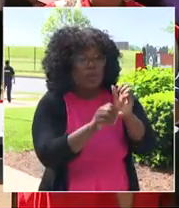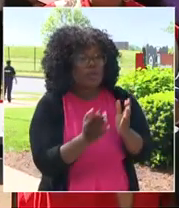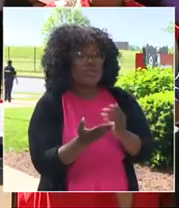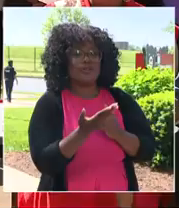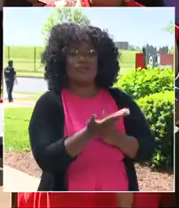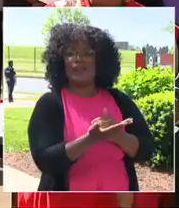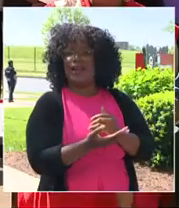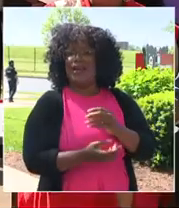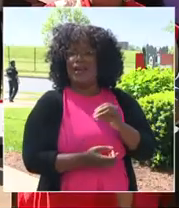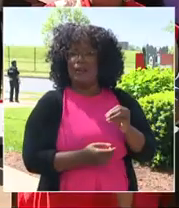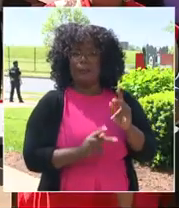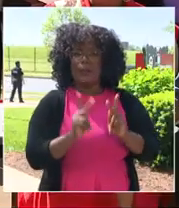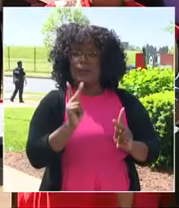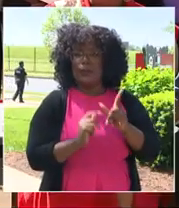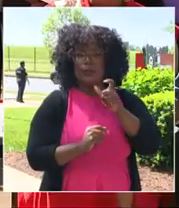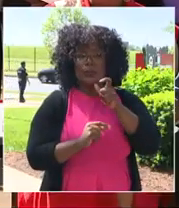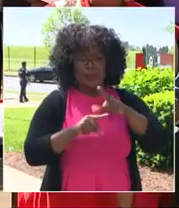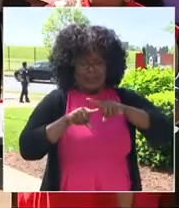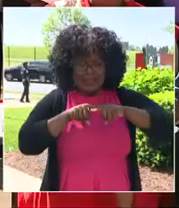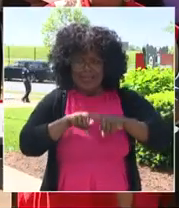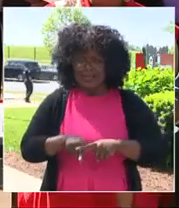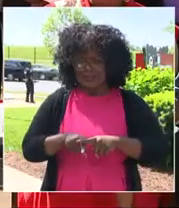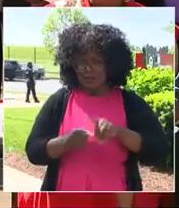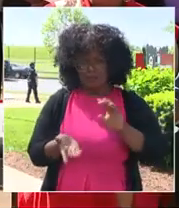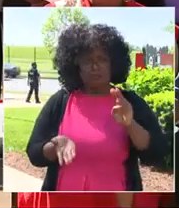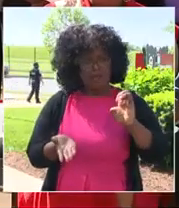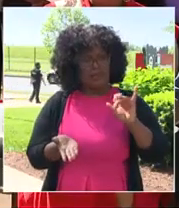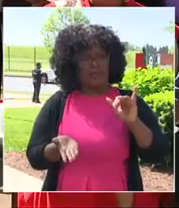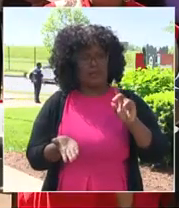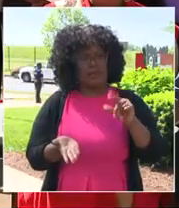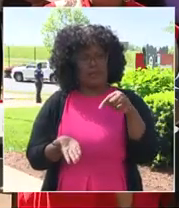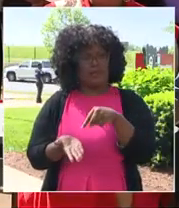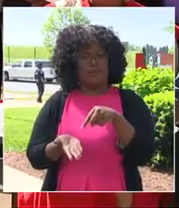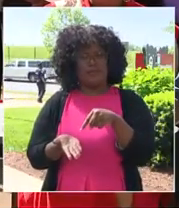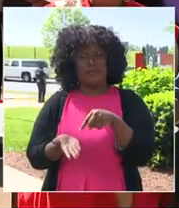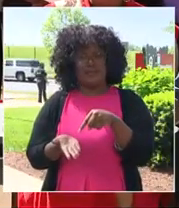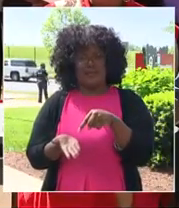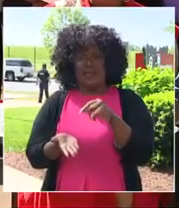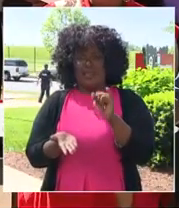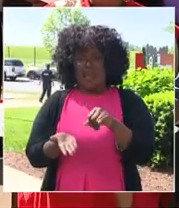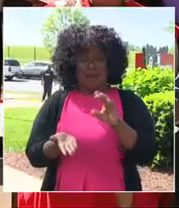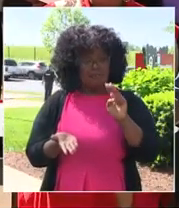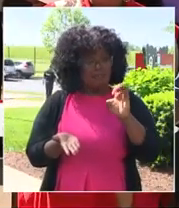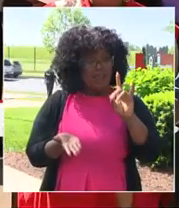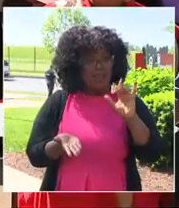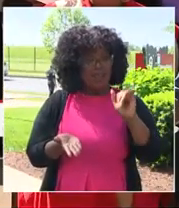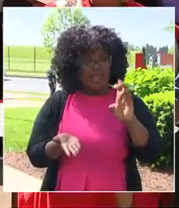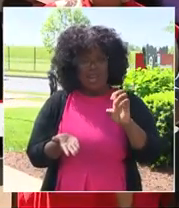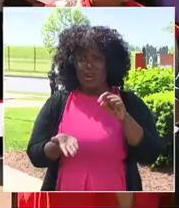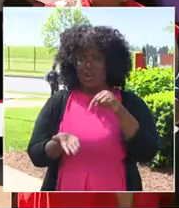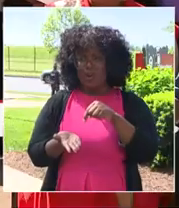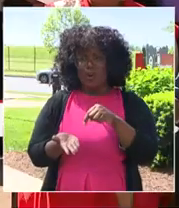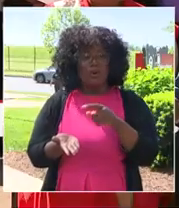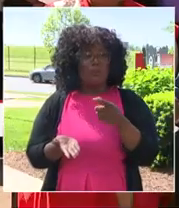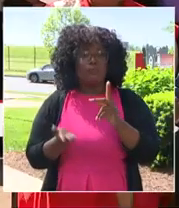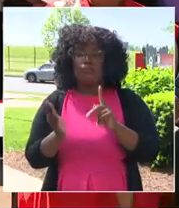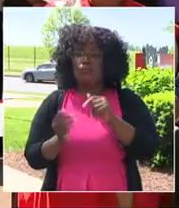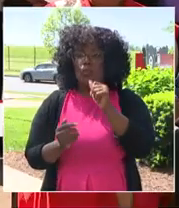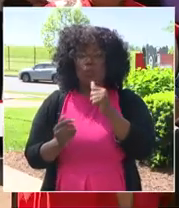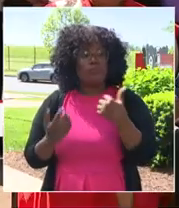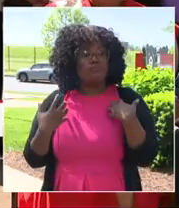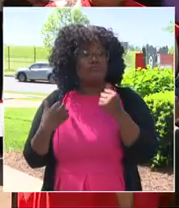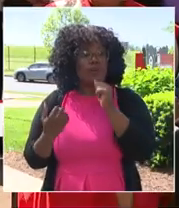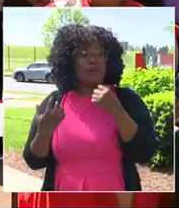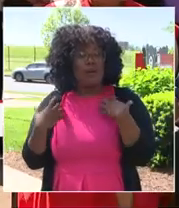who rely on Medicaid and Medicare, including people with private health insurance,